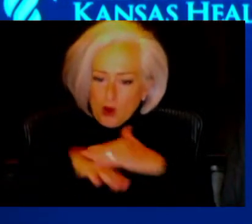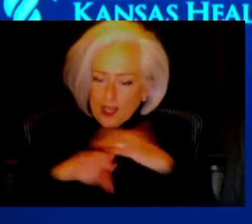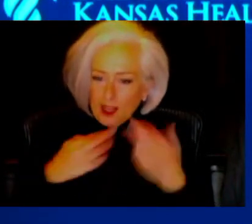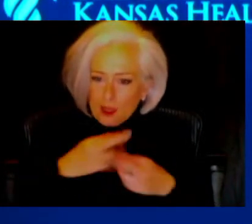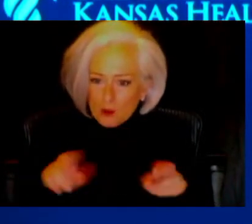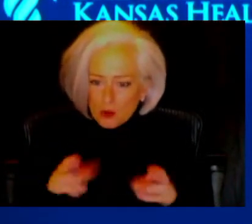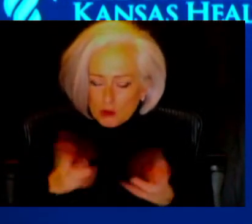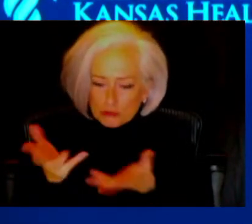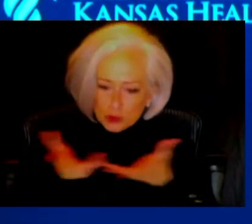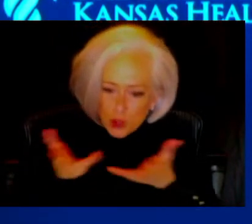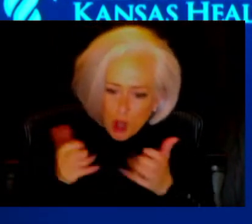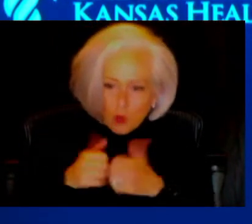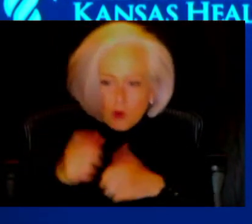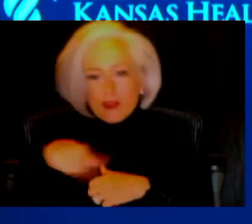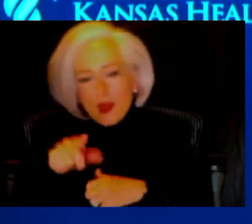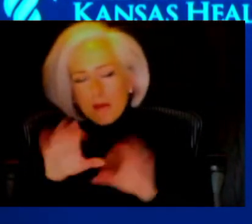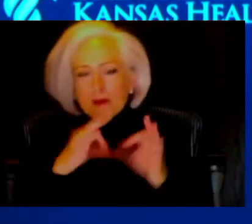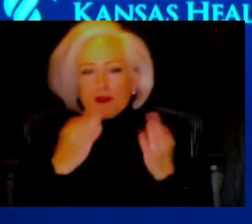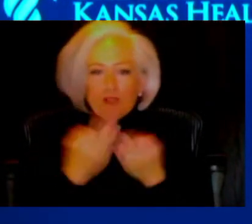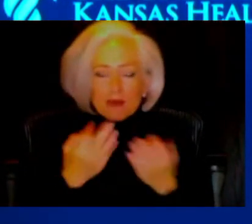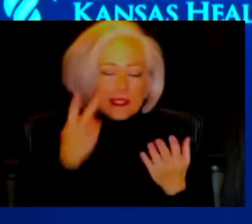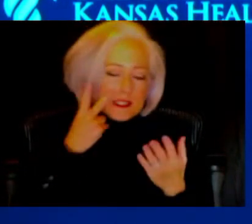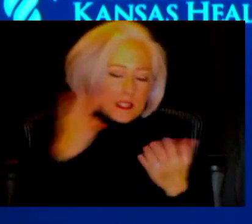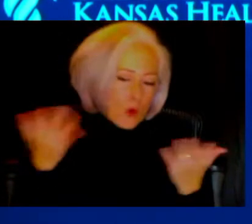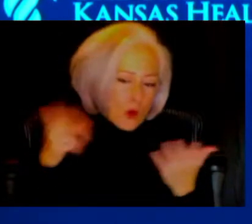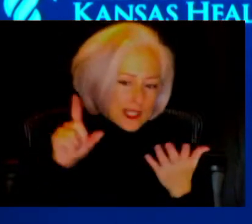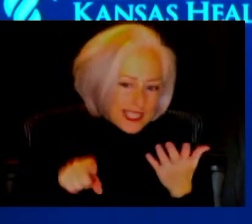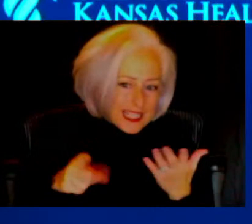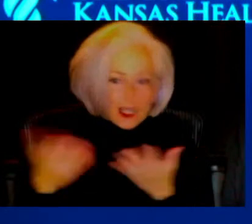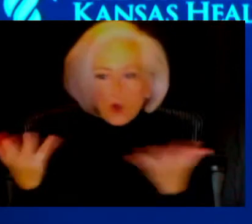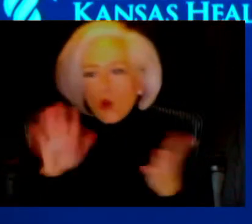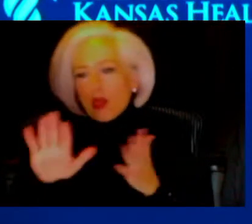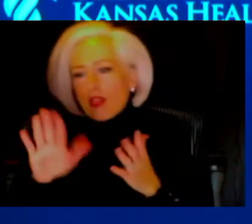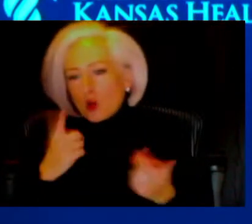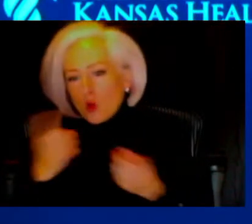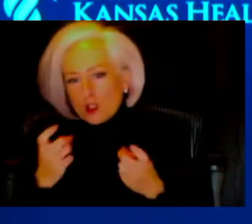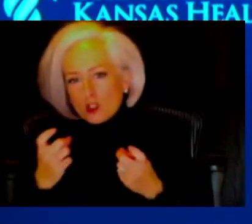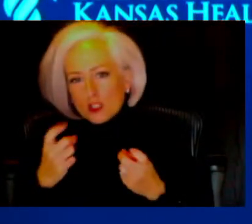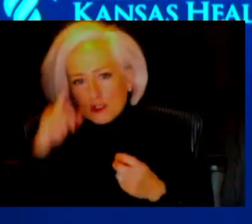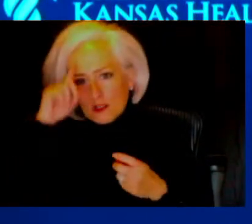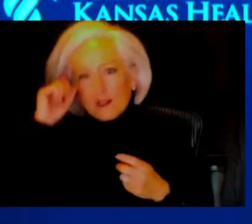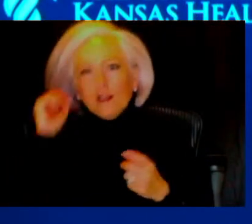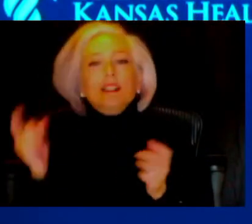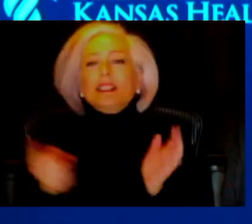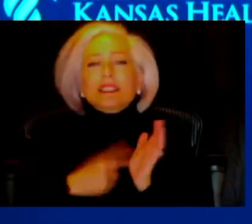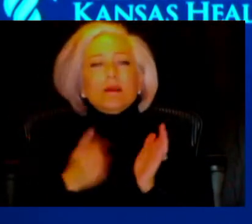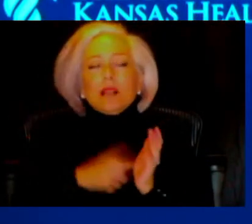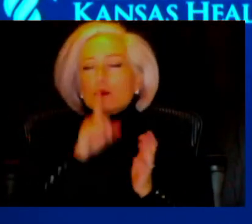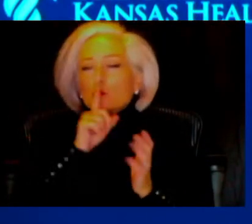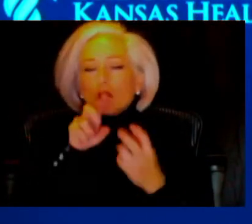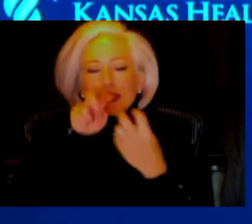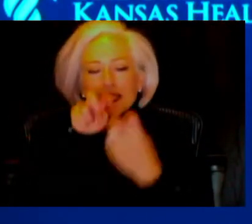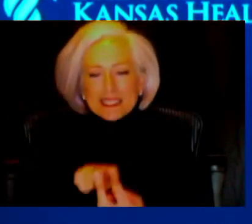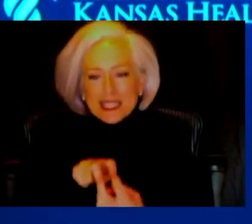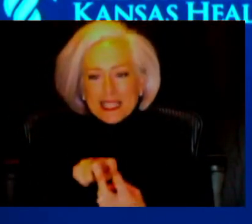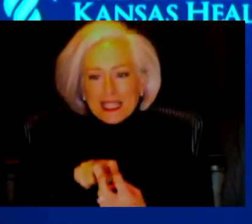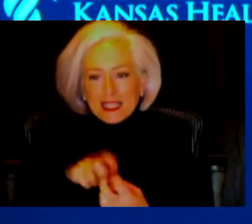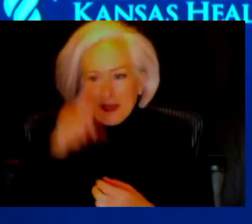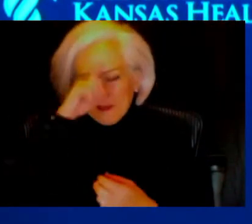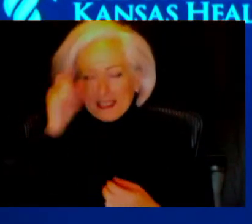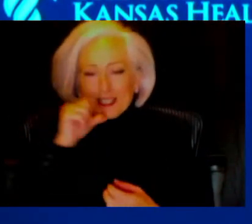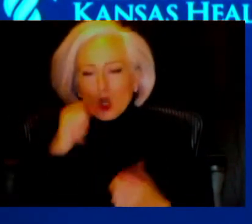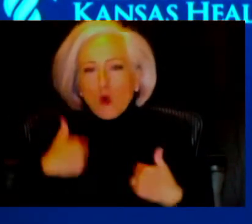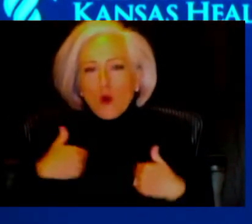with the family, find out what their needs, if they have questions. Sometimes it's just sitting with them because they don't have any family, and it's just